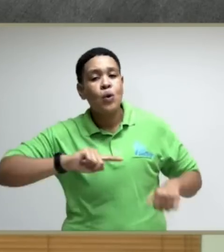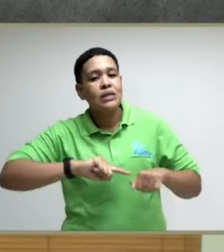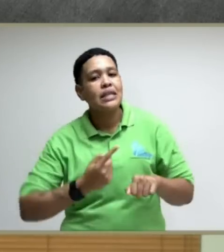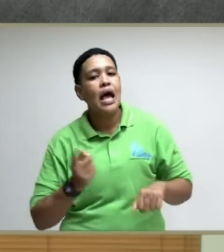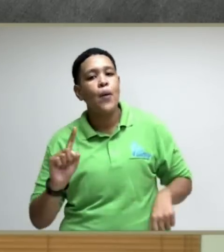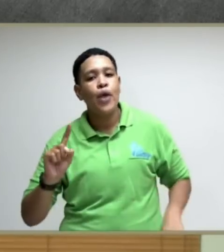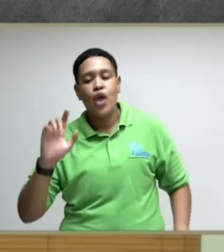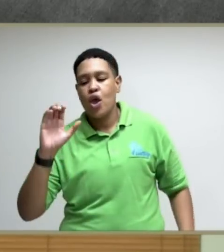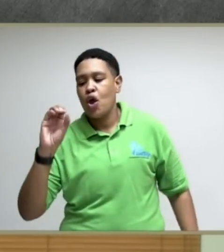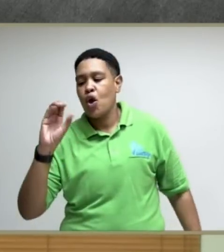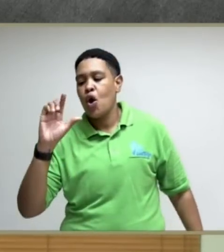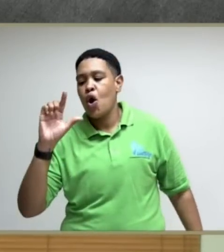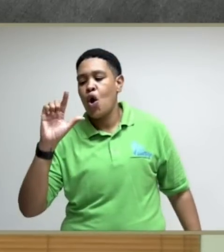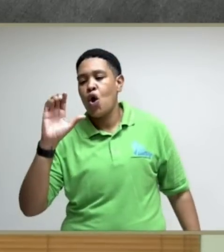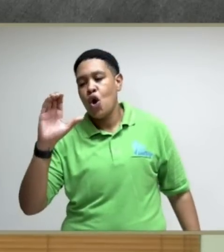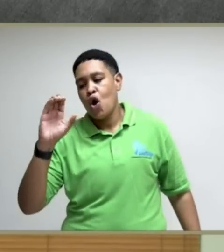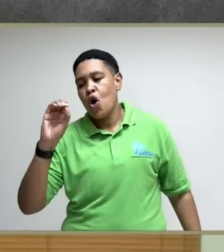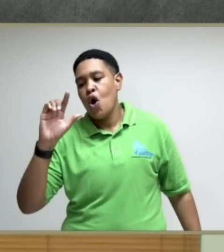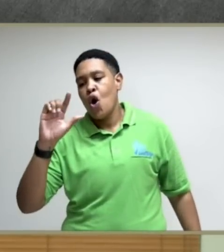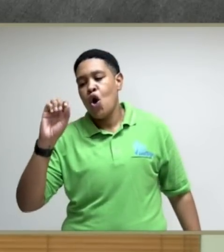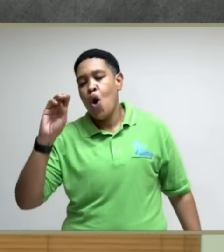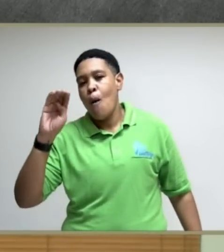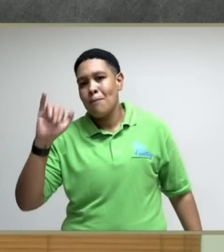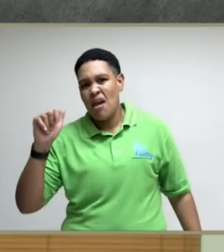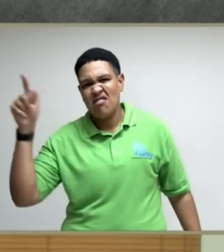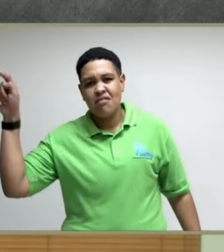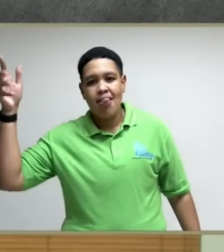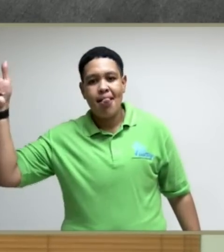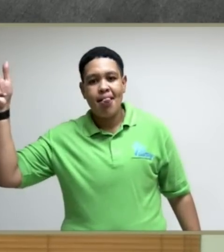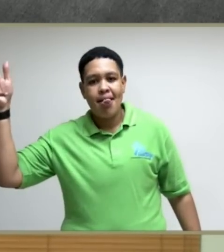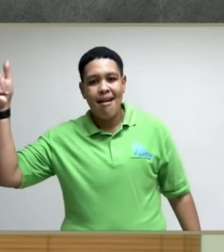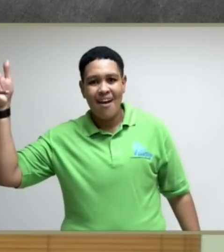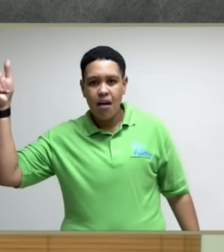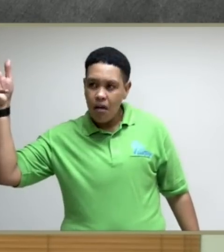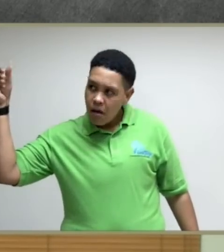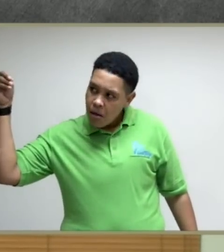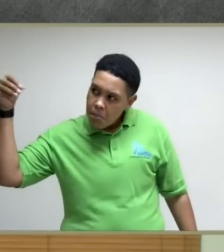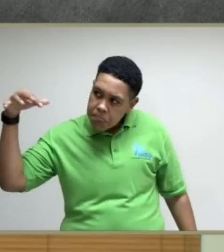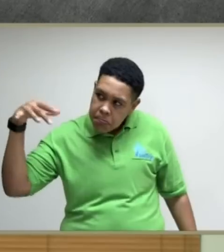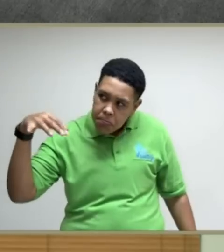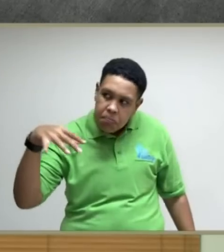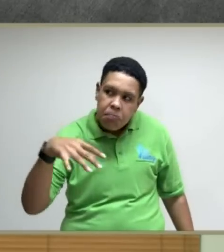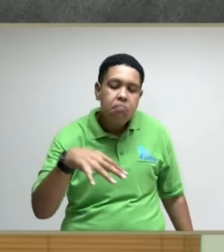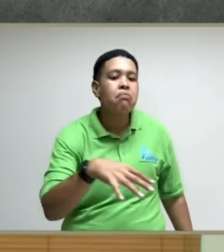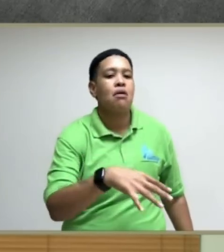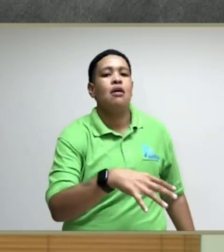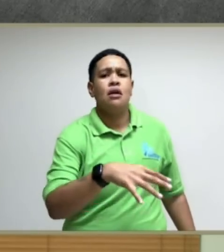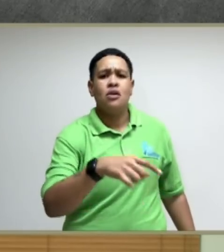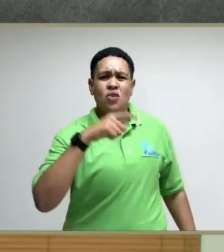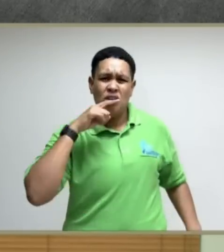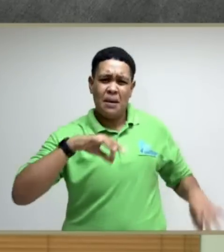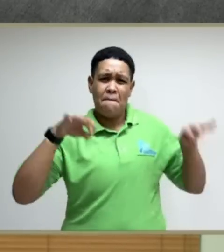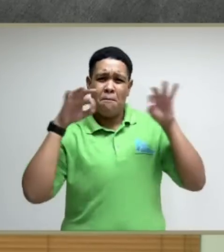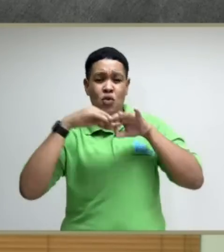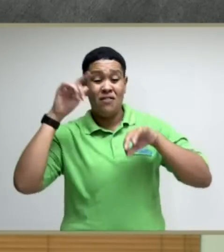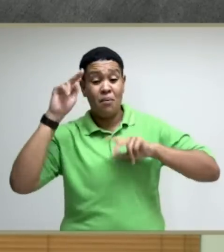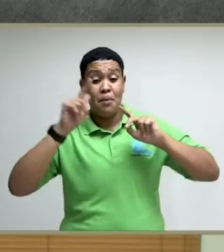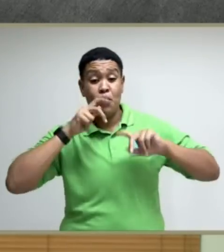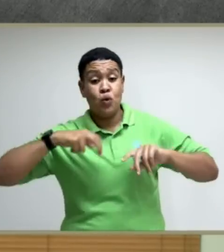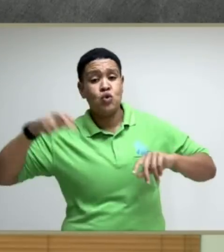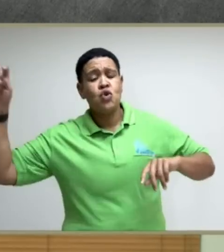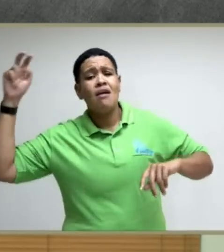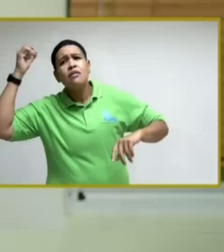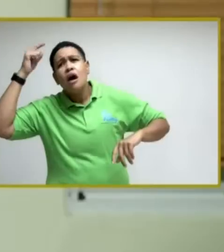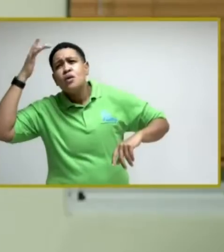in Colombia. So it is even more important for travelers to understand why it is that we impose